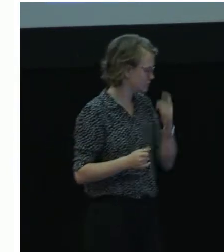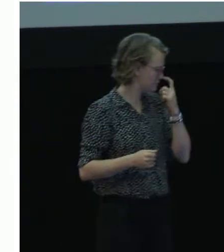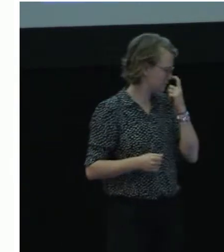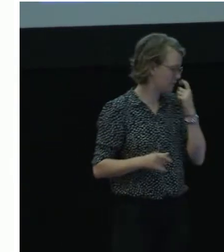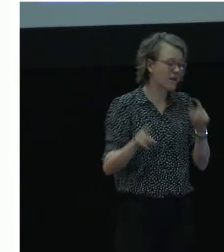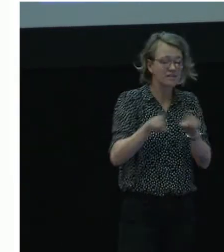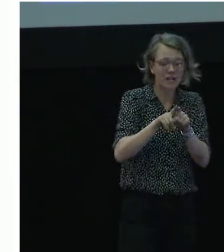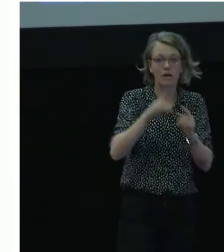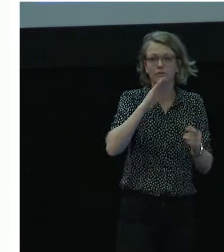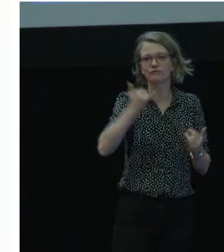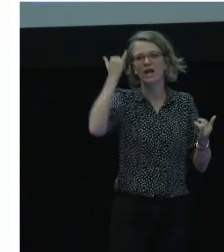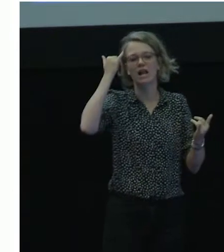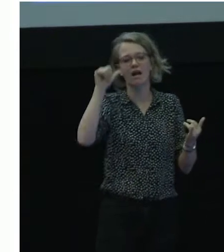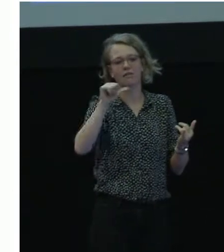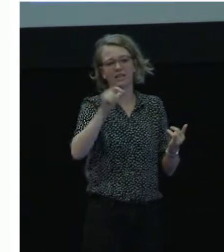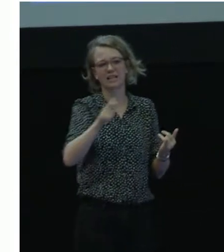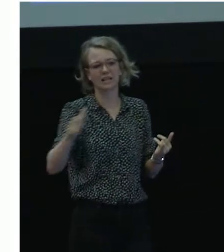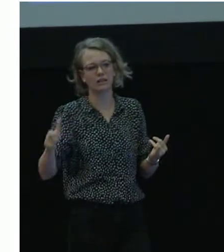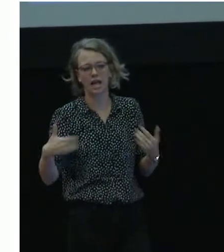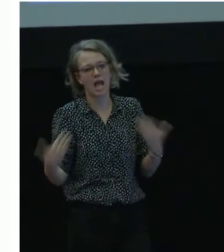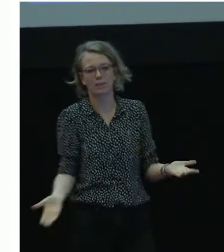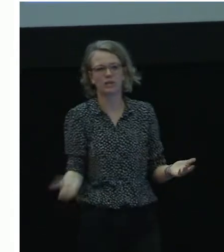forward to inclusive design.